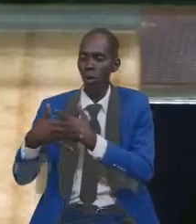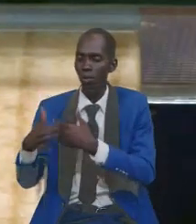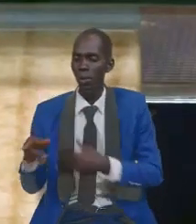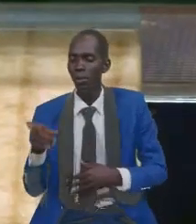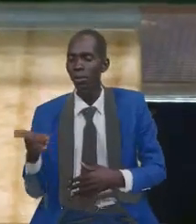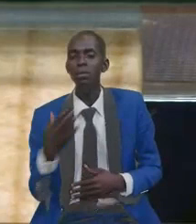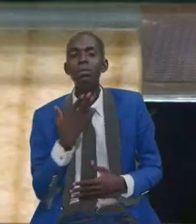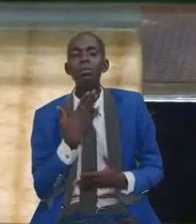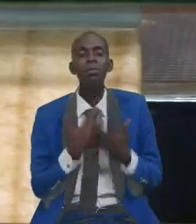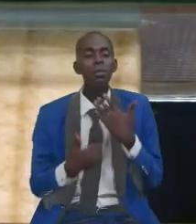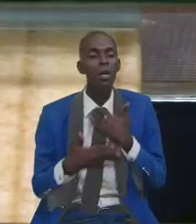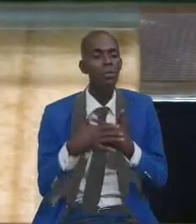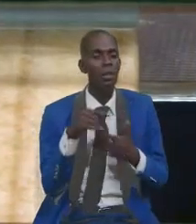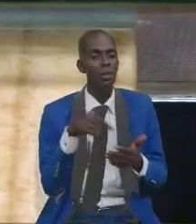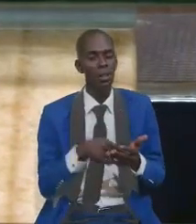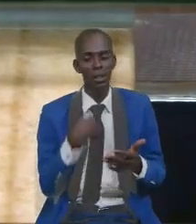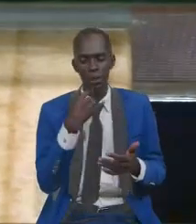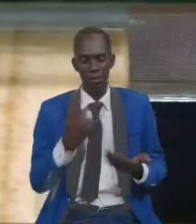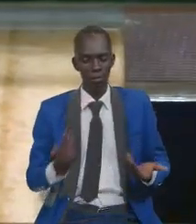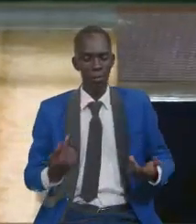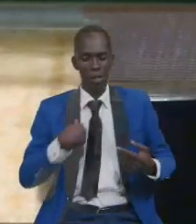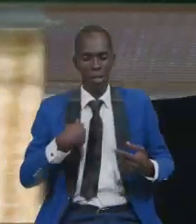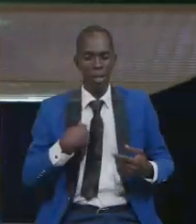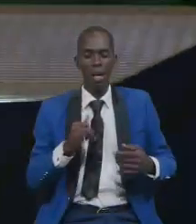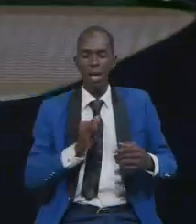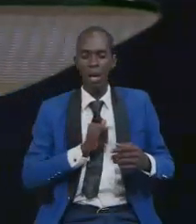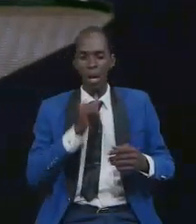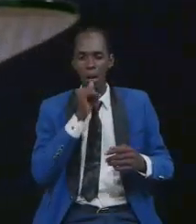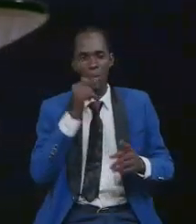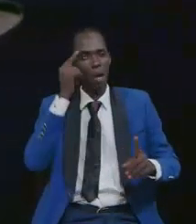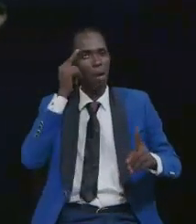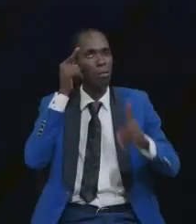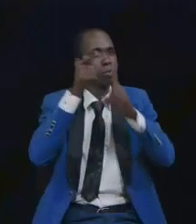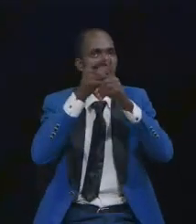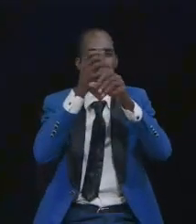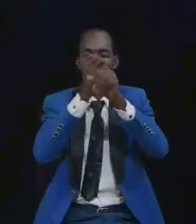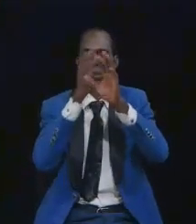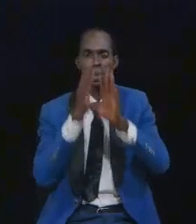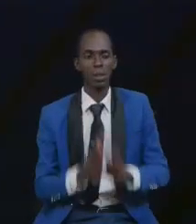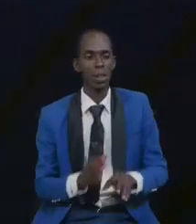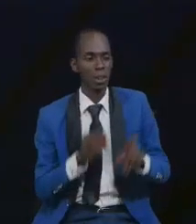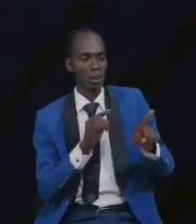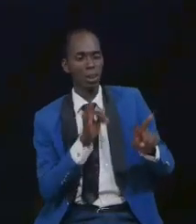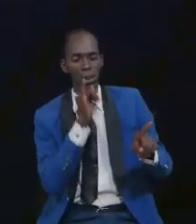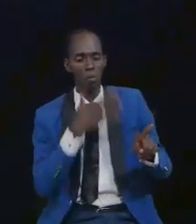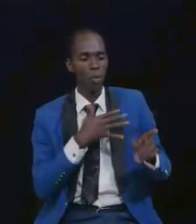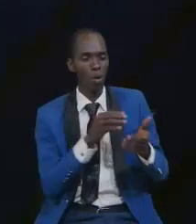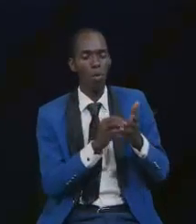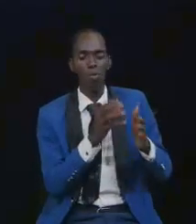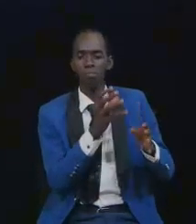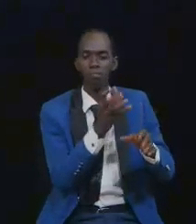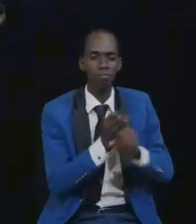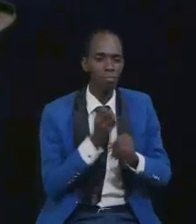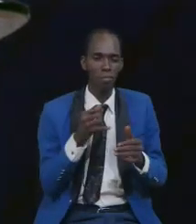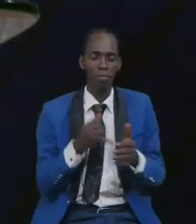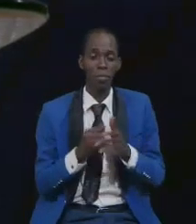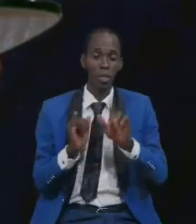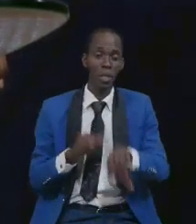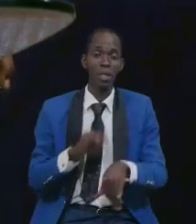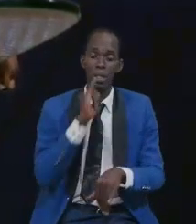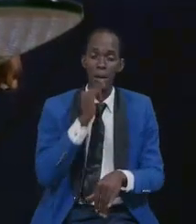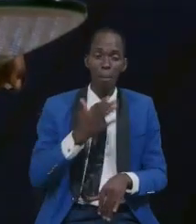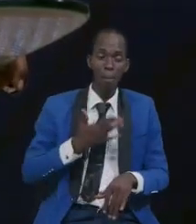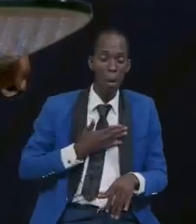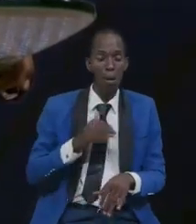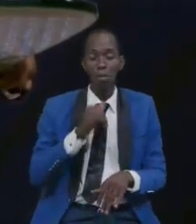And he says, I am a go-getter. It belongs to me. It doesn't belong to me. I get it. It is mine or it